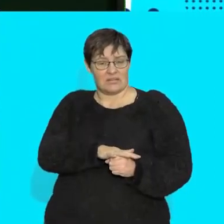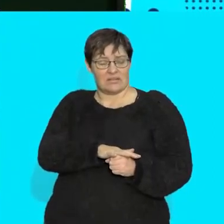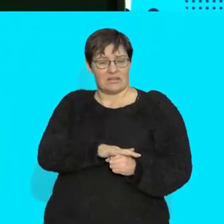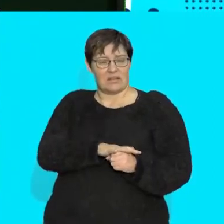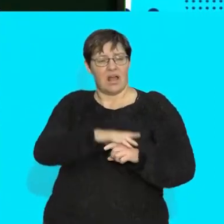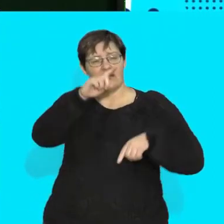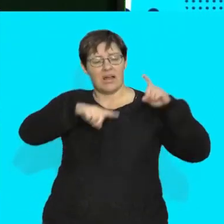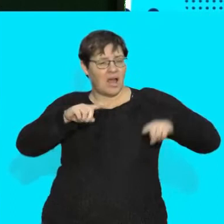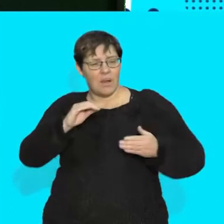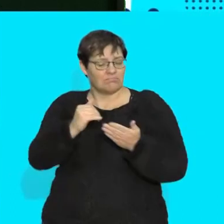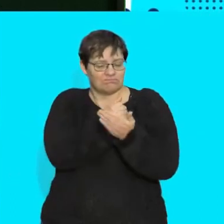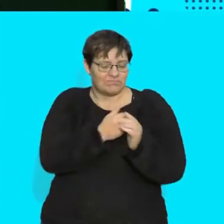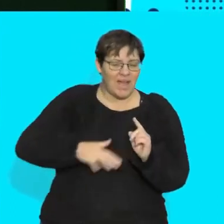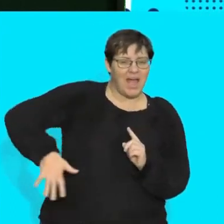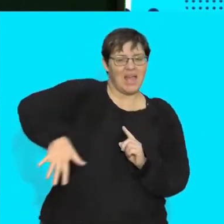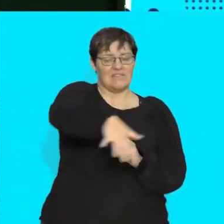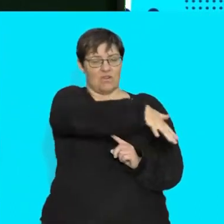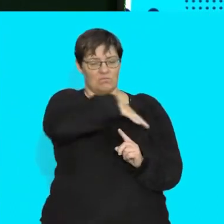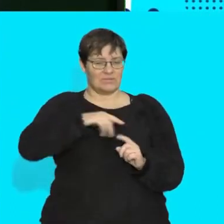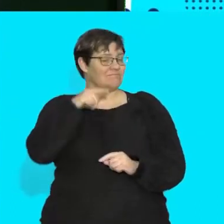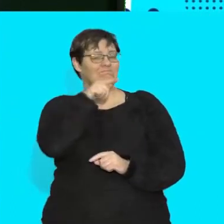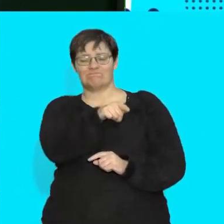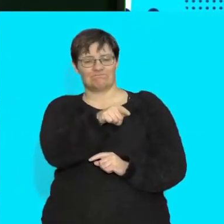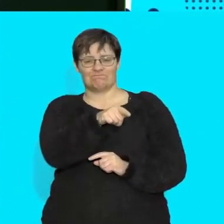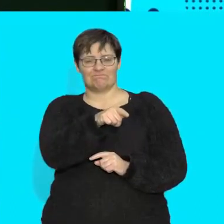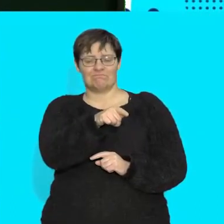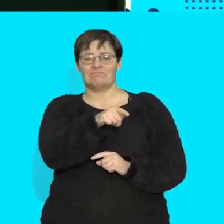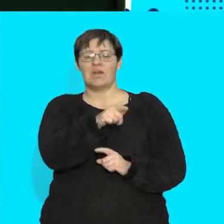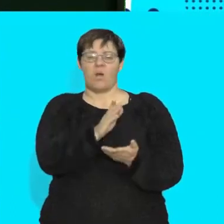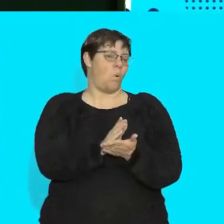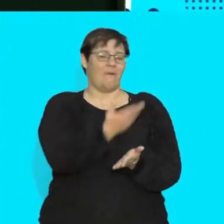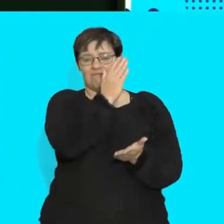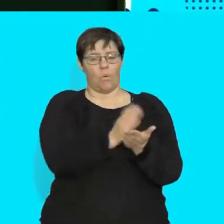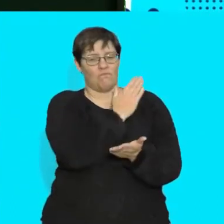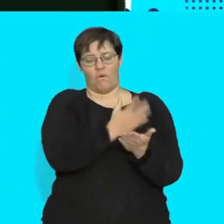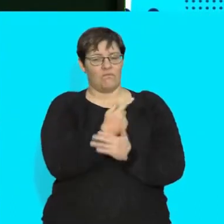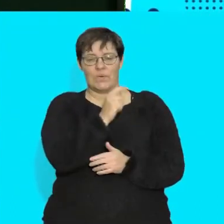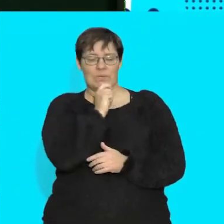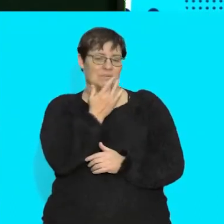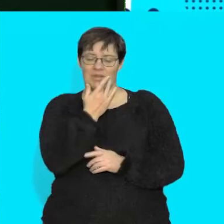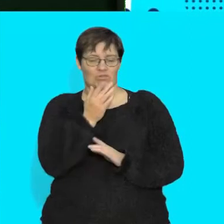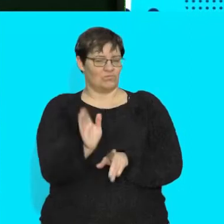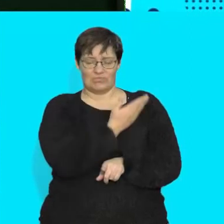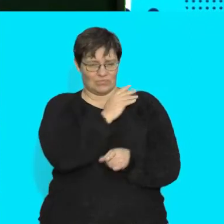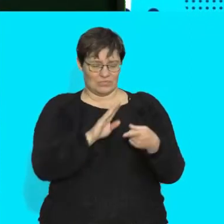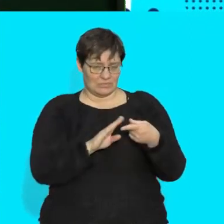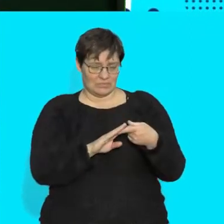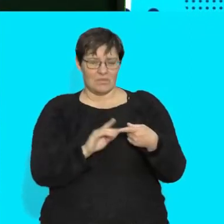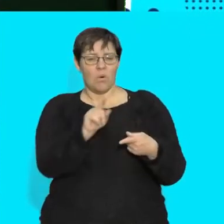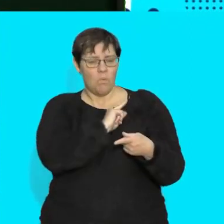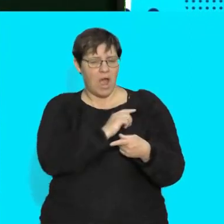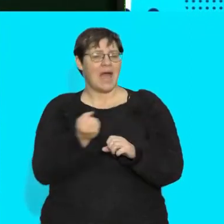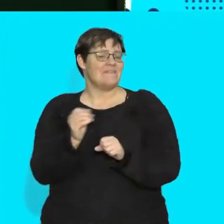the environment, this particular cell has been largely phased out. Not a good idea to have it, but it was quite effective